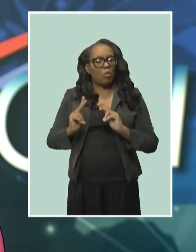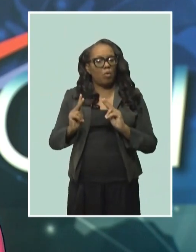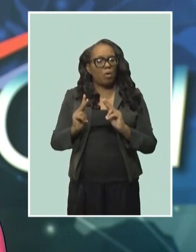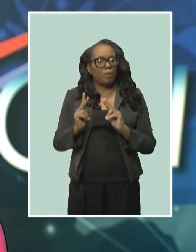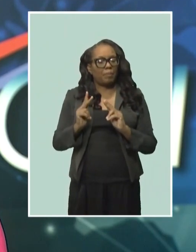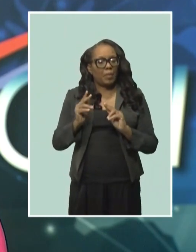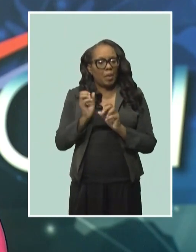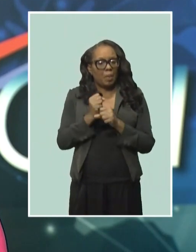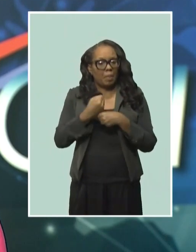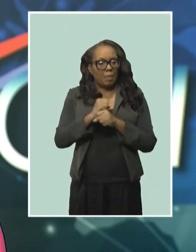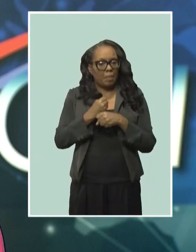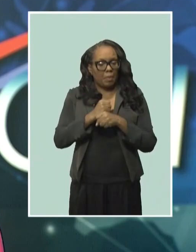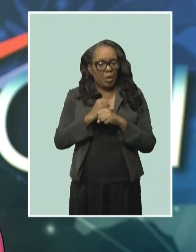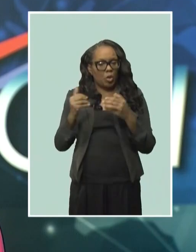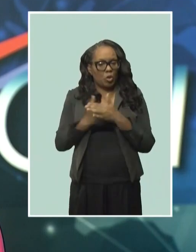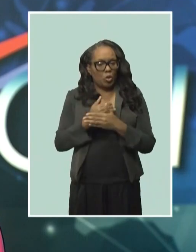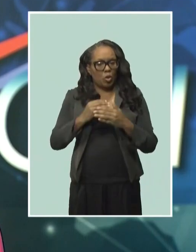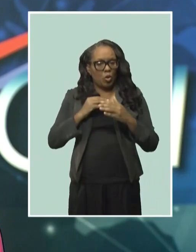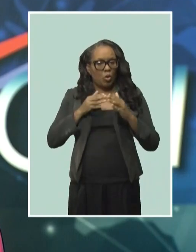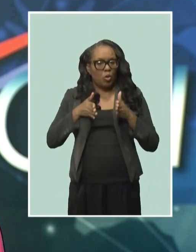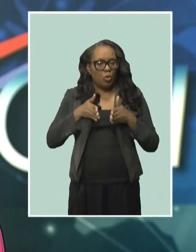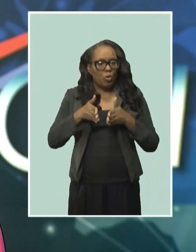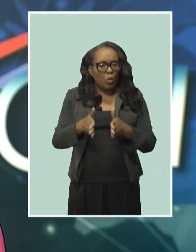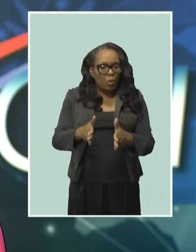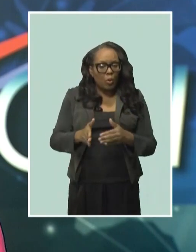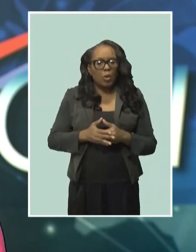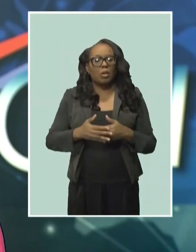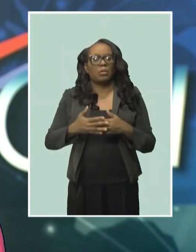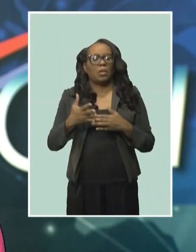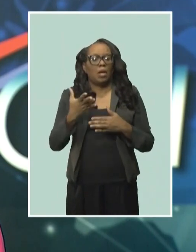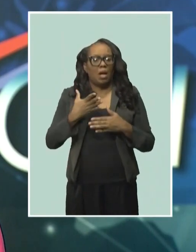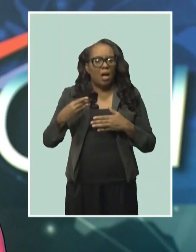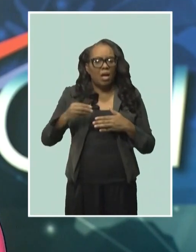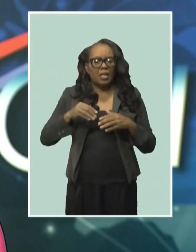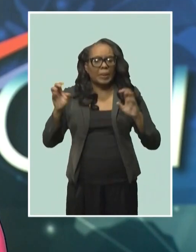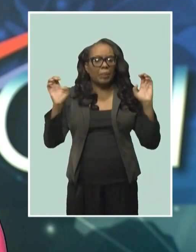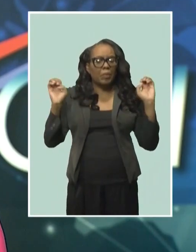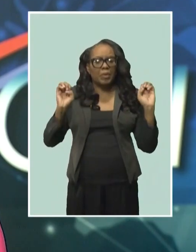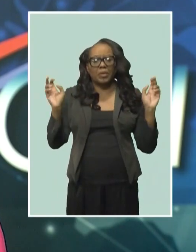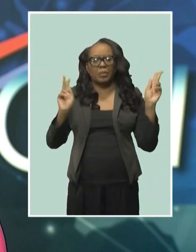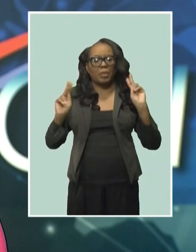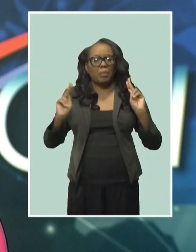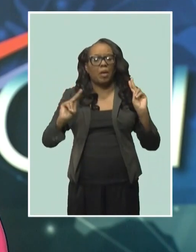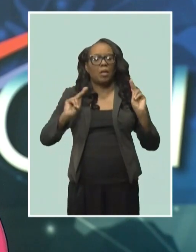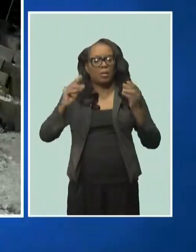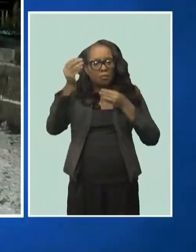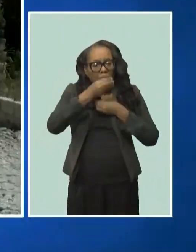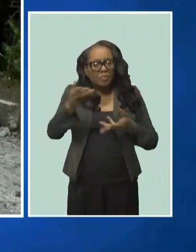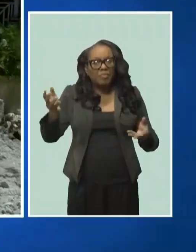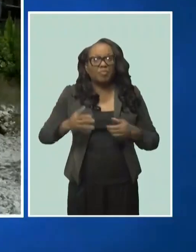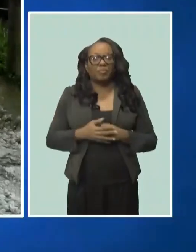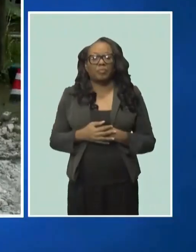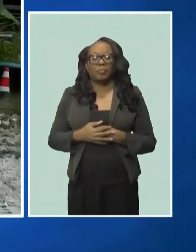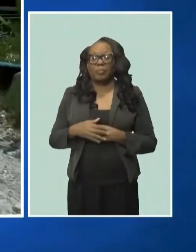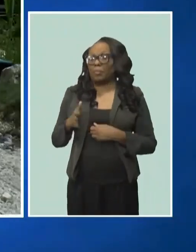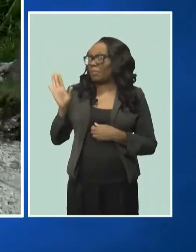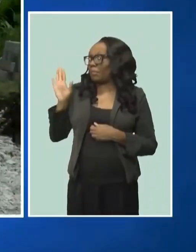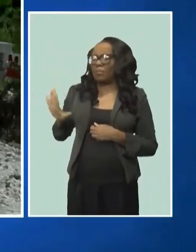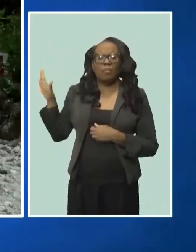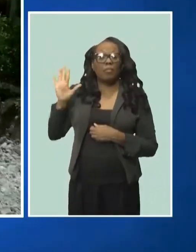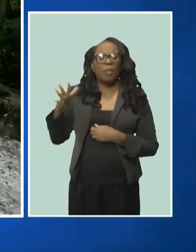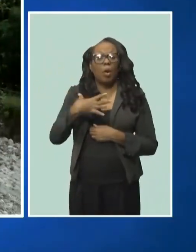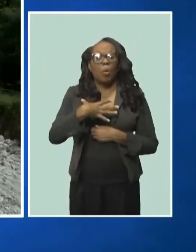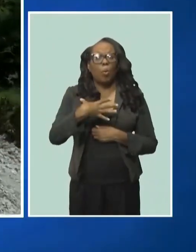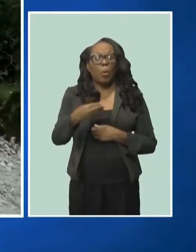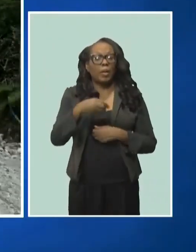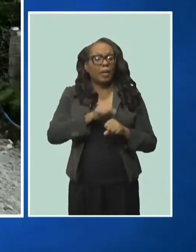road and emergency officials toured the area. Shakyra Griffith has those details. The White Hill Road in St. Andrew